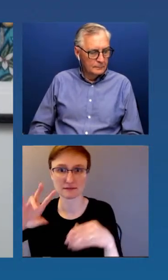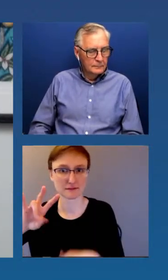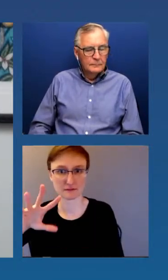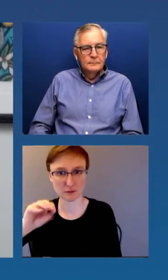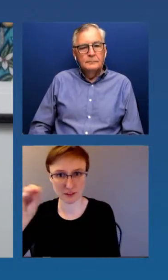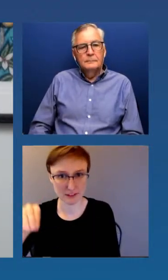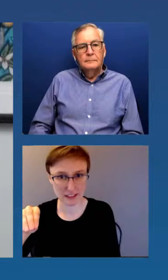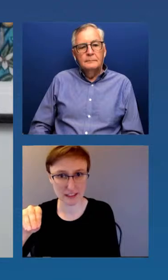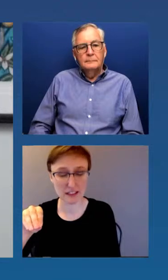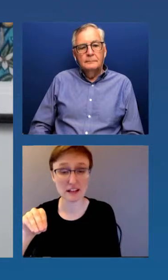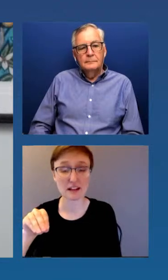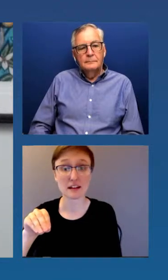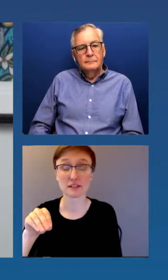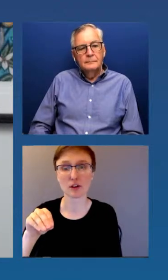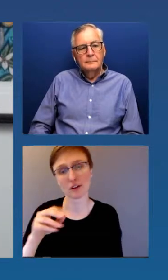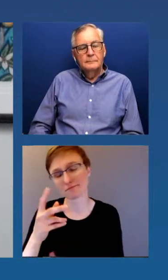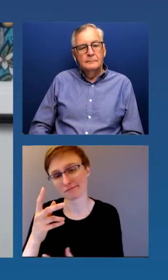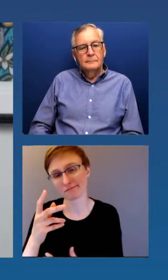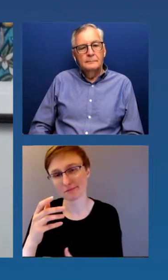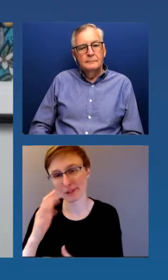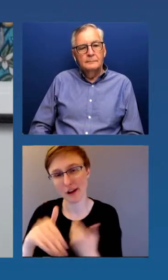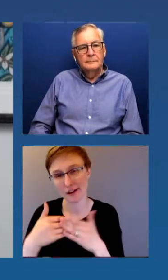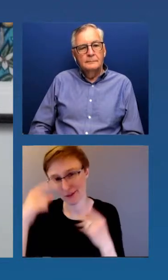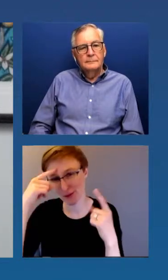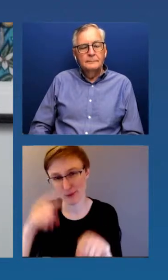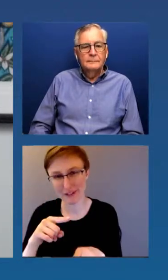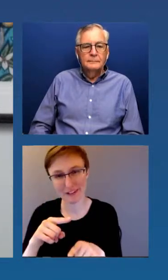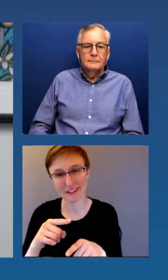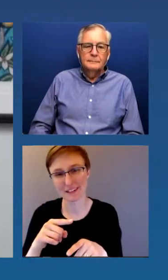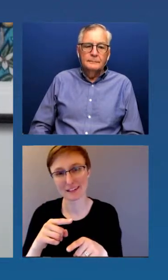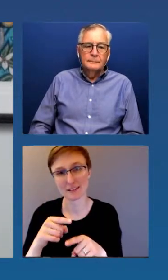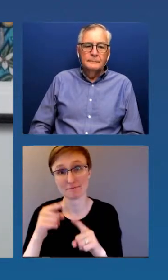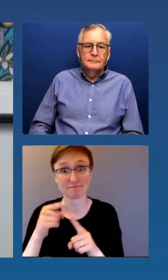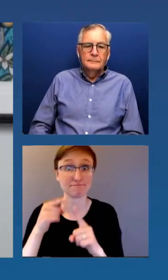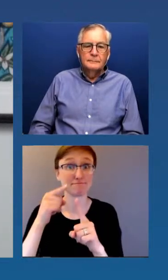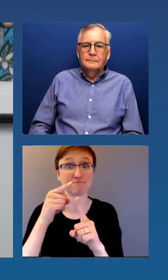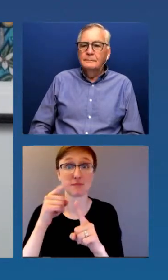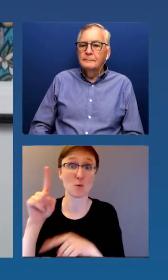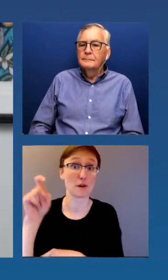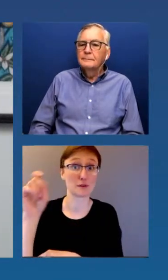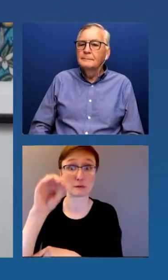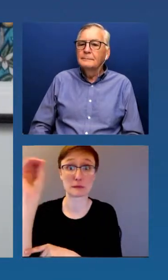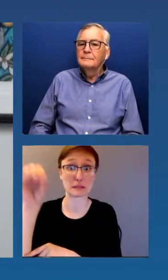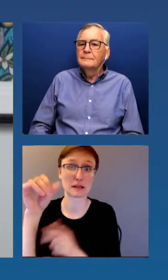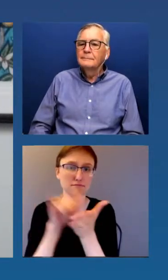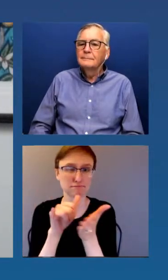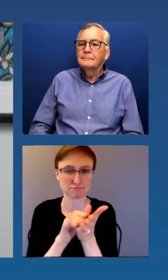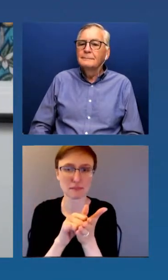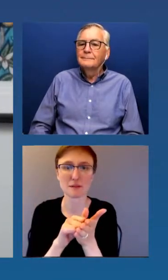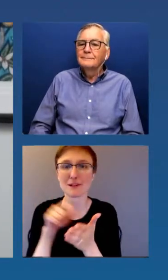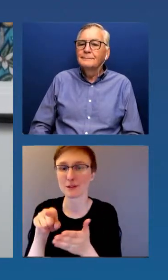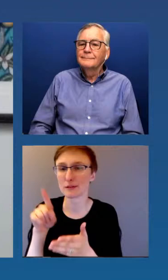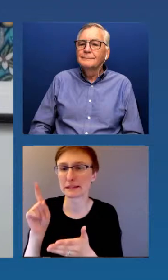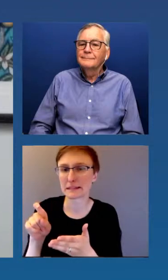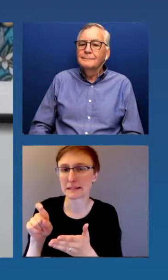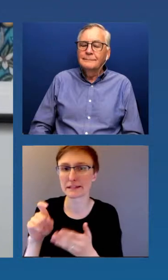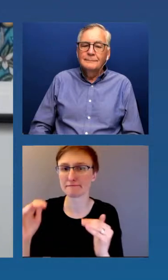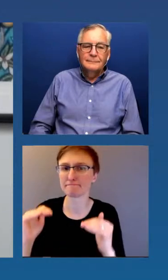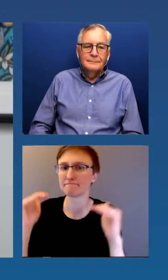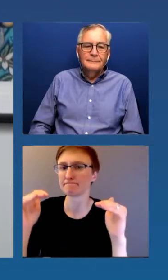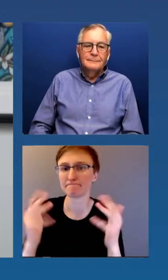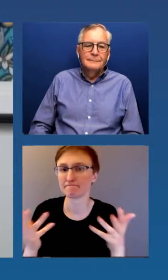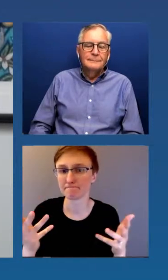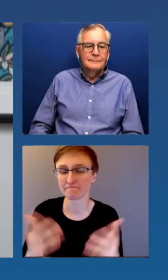agree we're not going to hit 100%. What are the numbers that you have to hit? Thank you for the